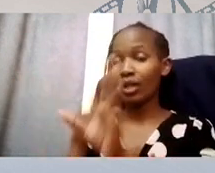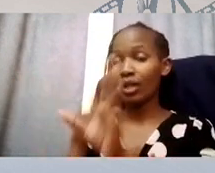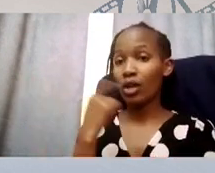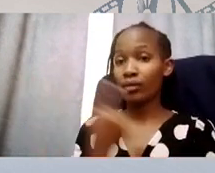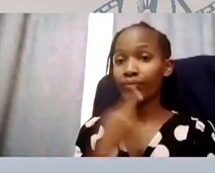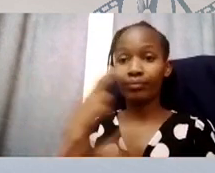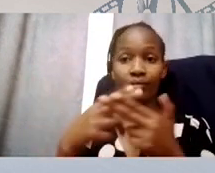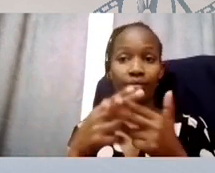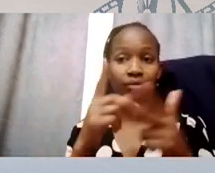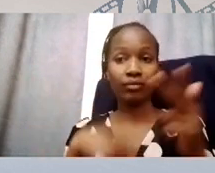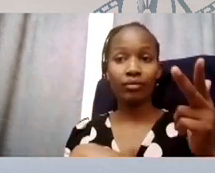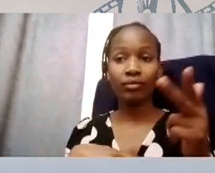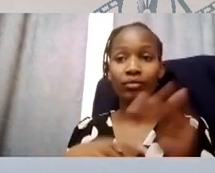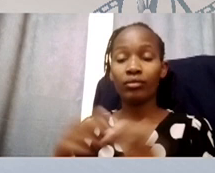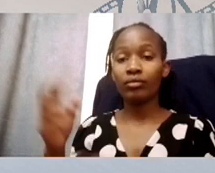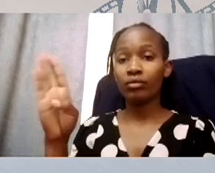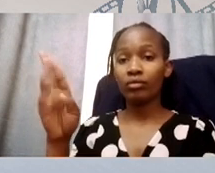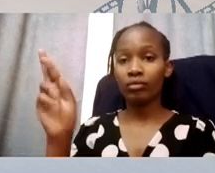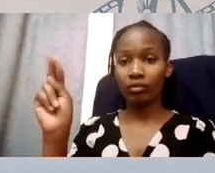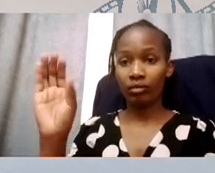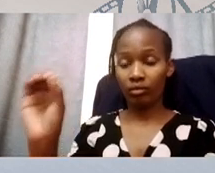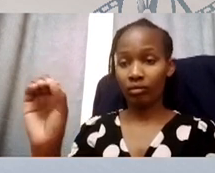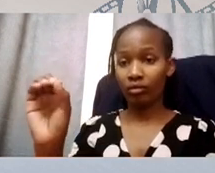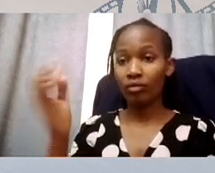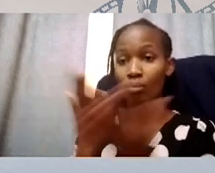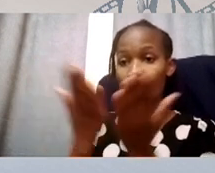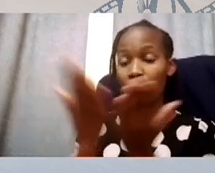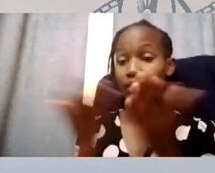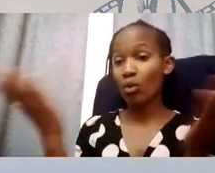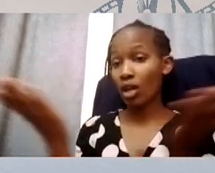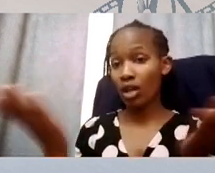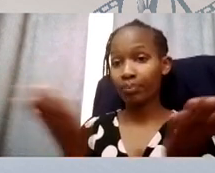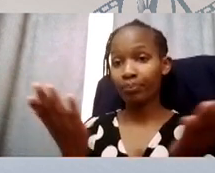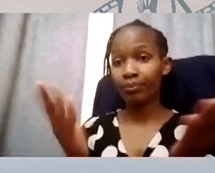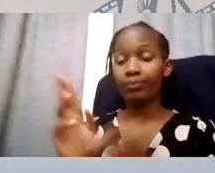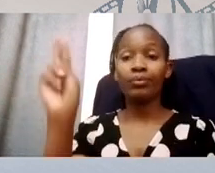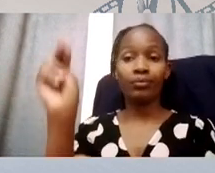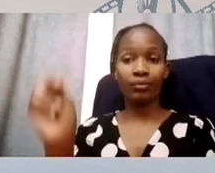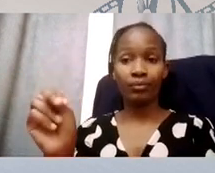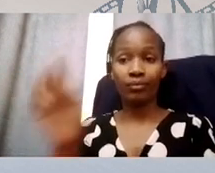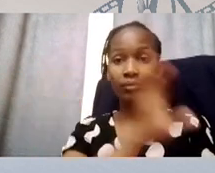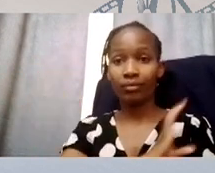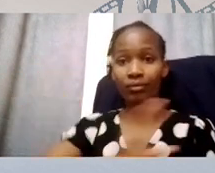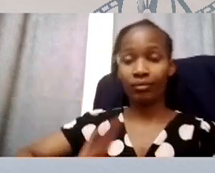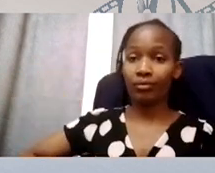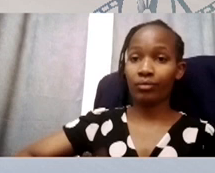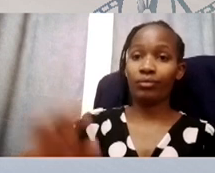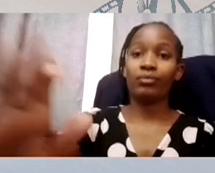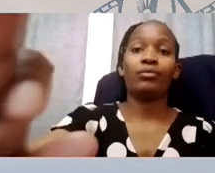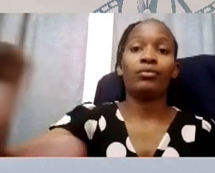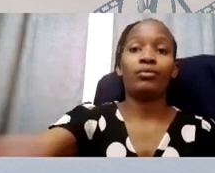Mr. Bernard RONO, and he serves with the United Nations Commission, High Commission on Refugees,